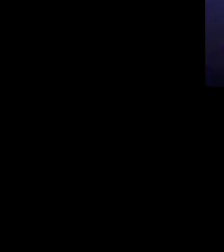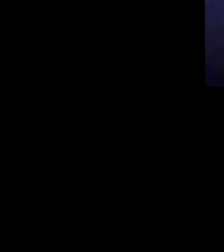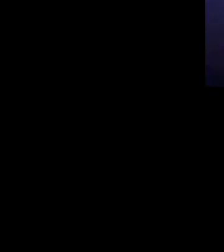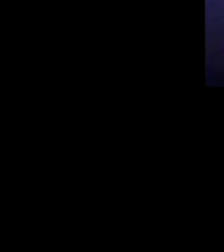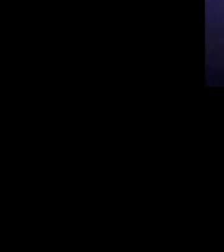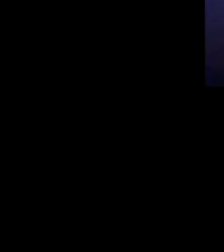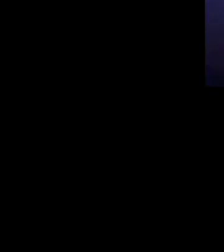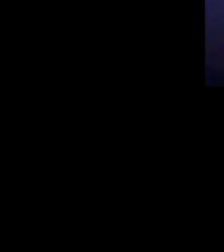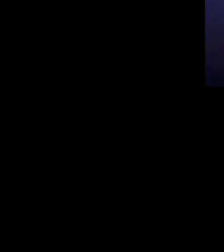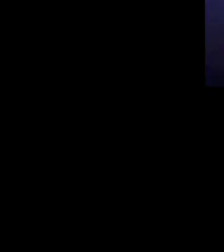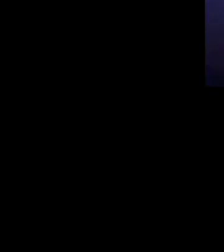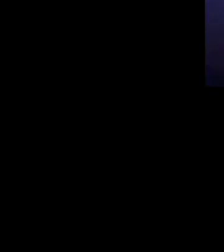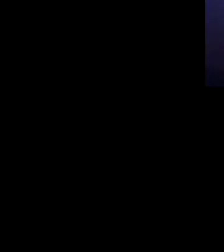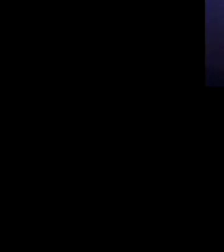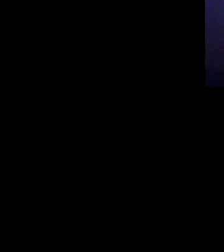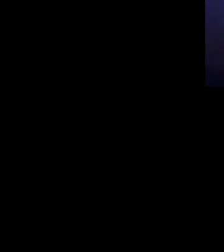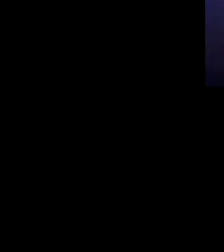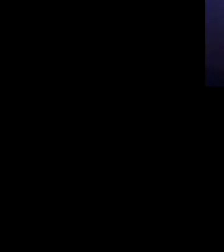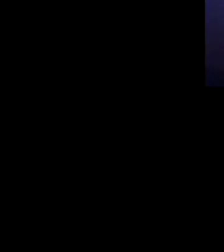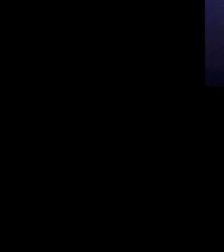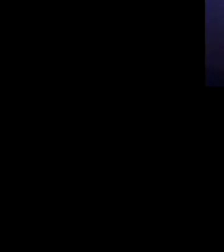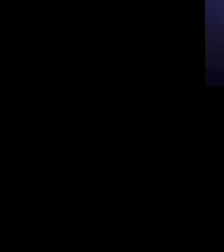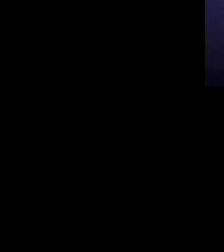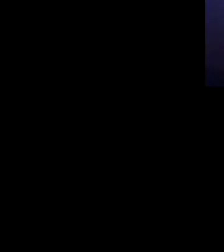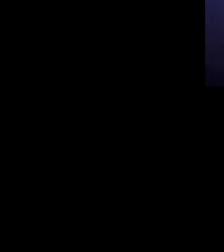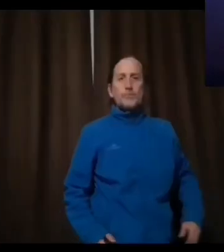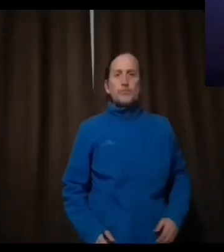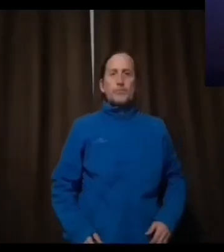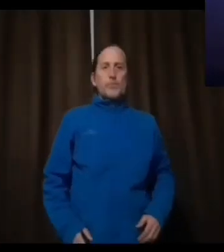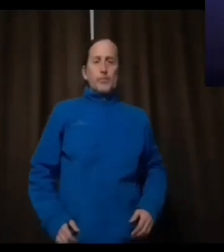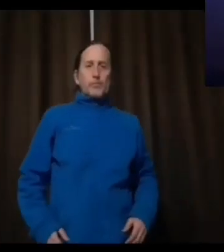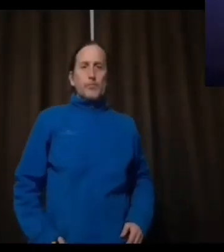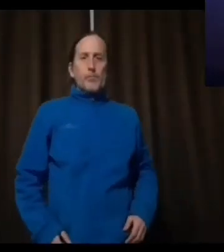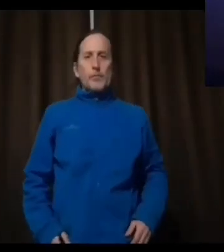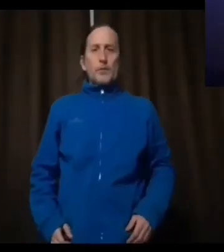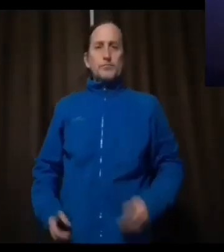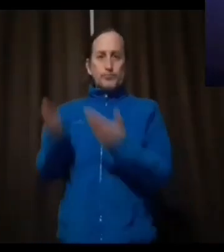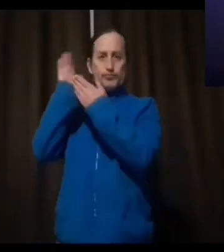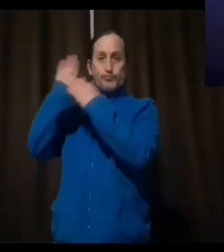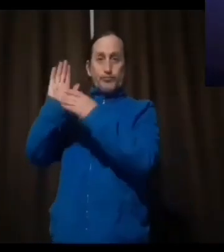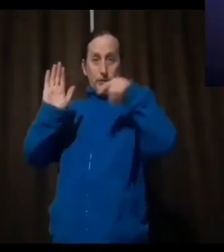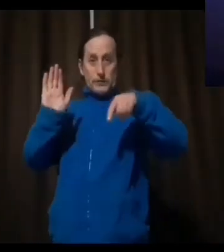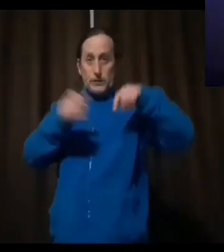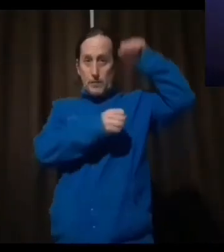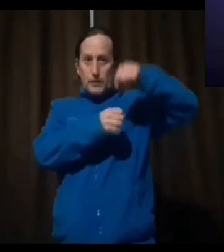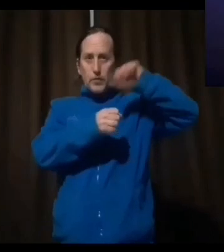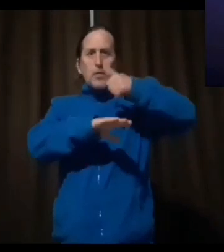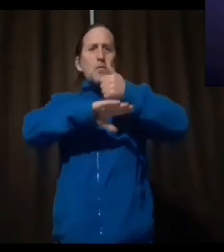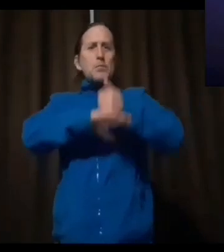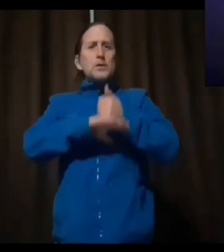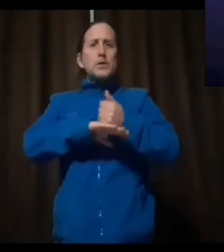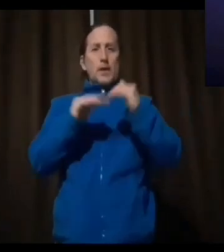The demonstrations in this video are based on an inequality found in peer-reviewed experiments, which